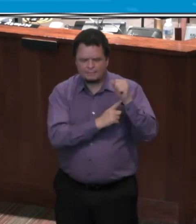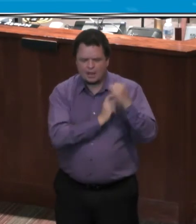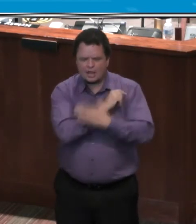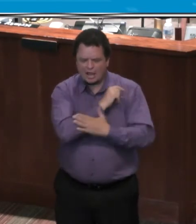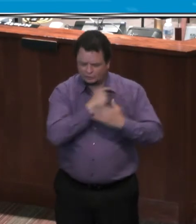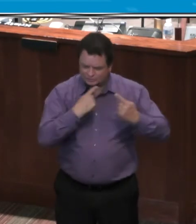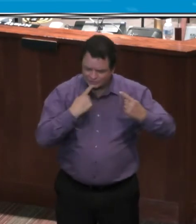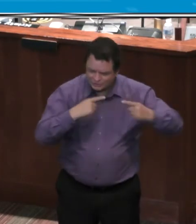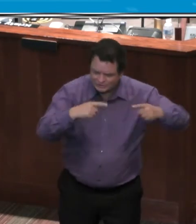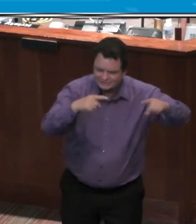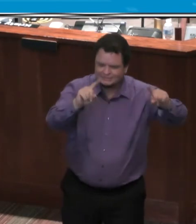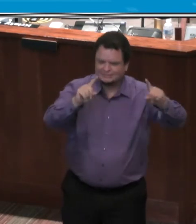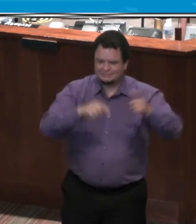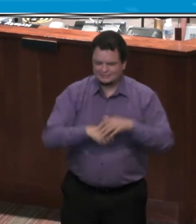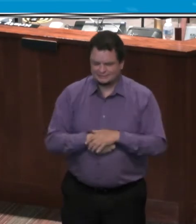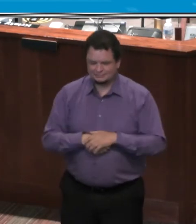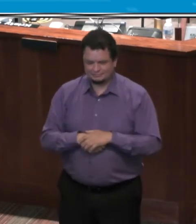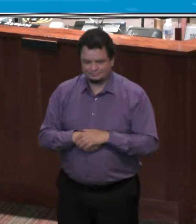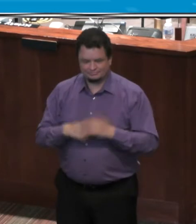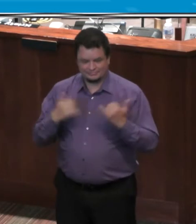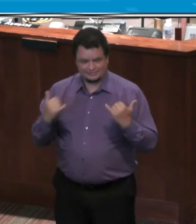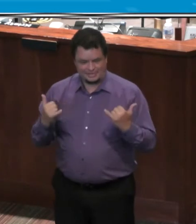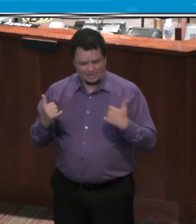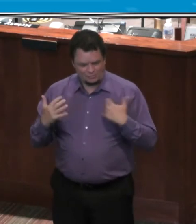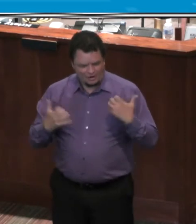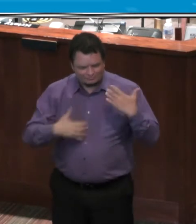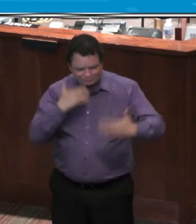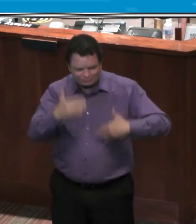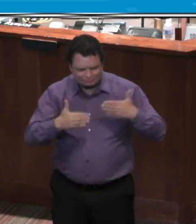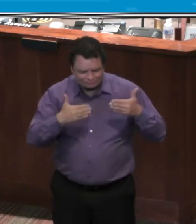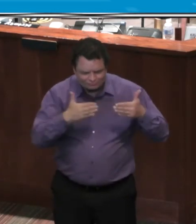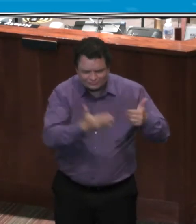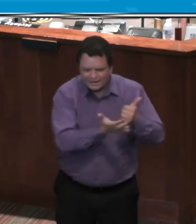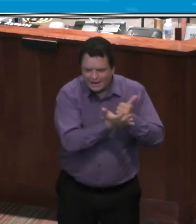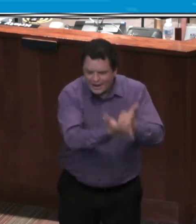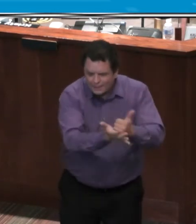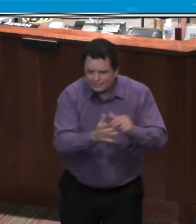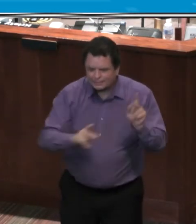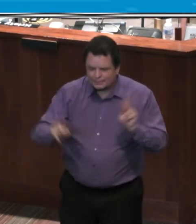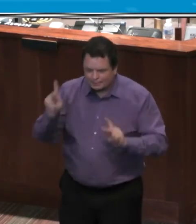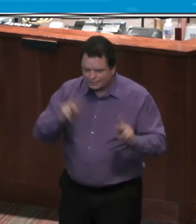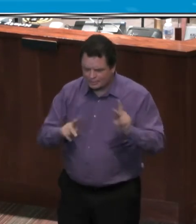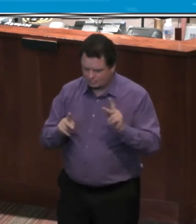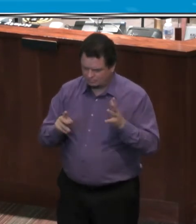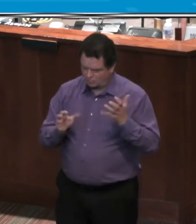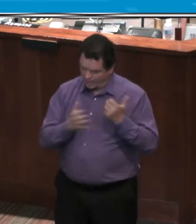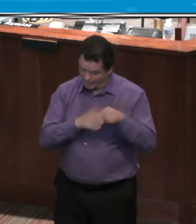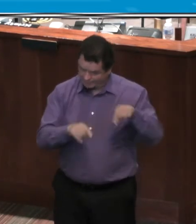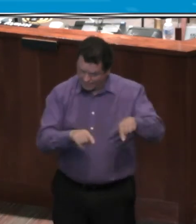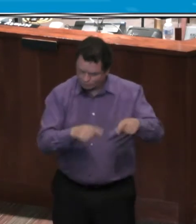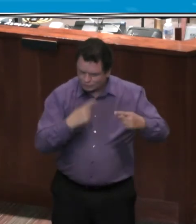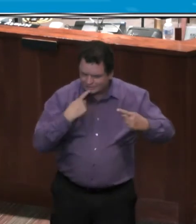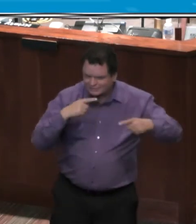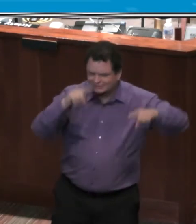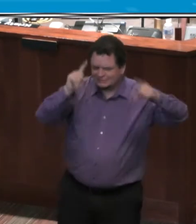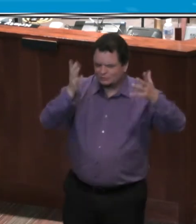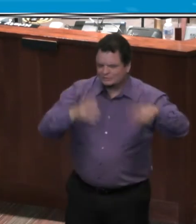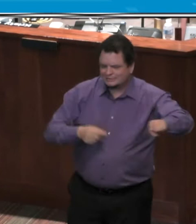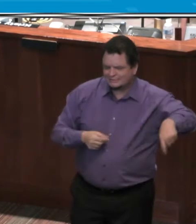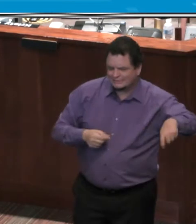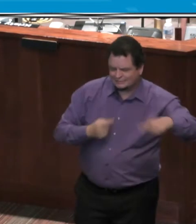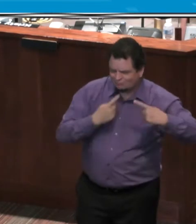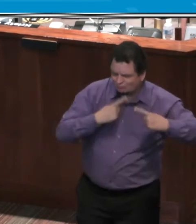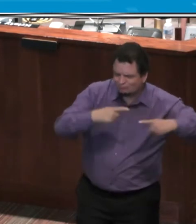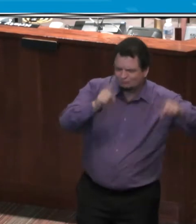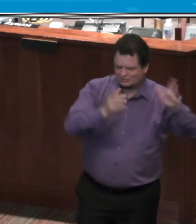to really helping the citizens achieve the things they want to achieve. So thank you very much for allowing me to be here. I'm really